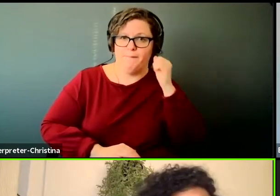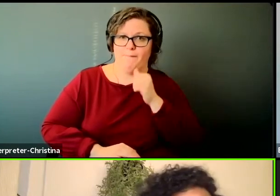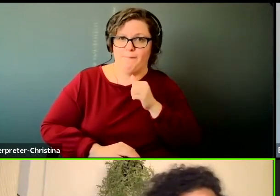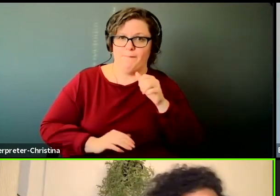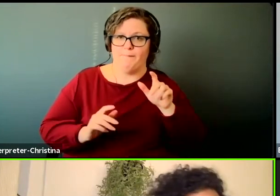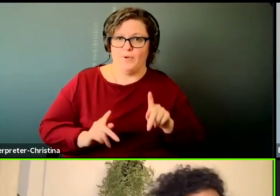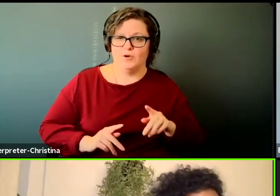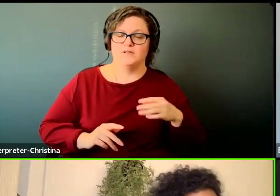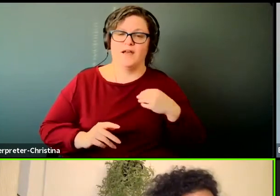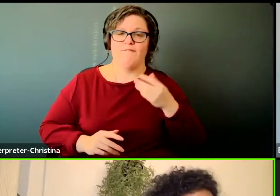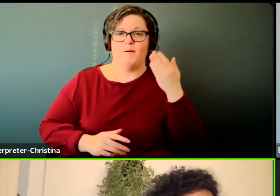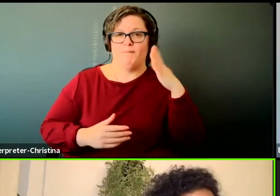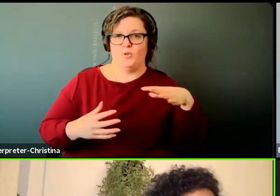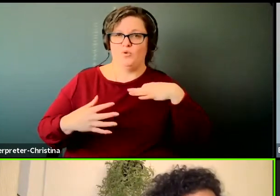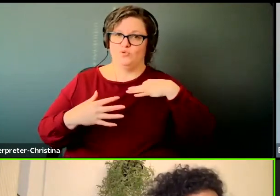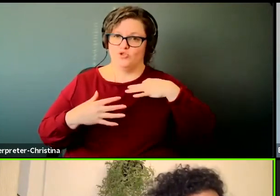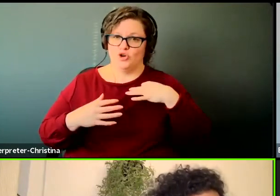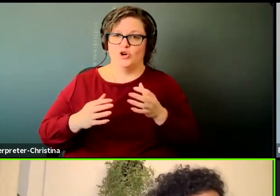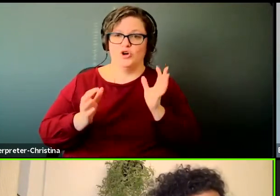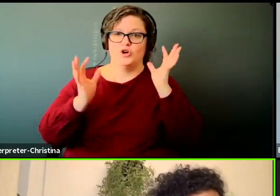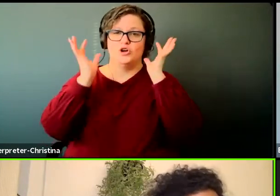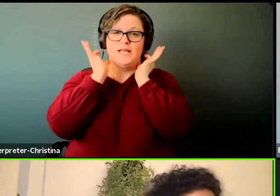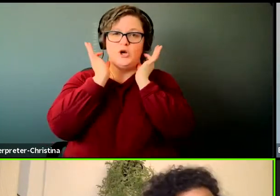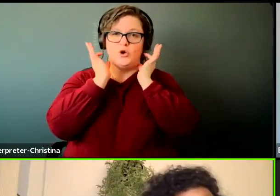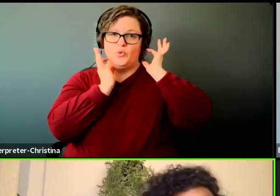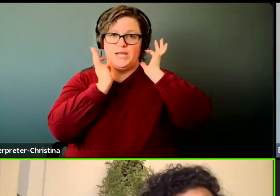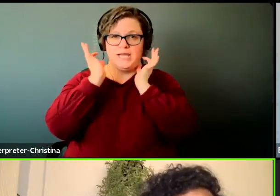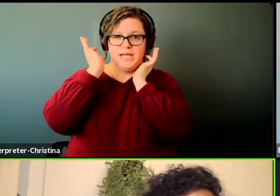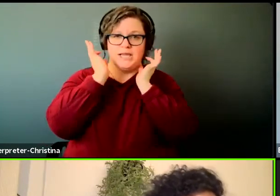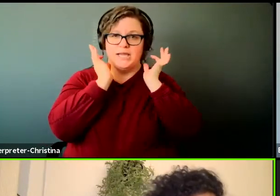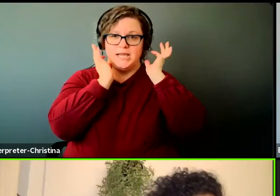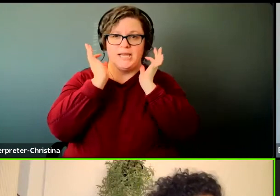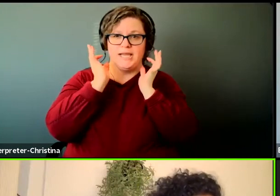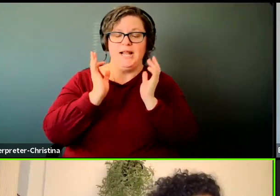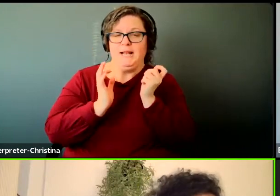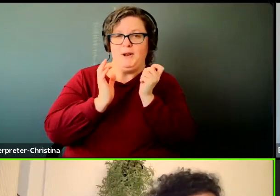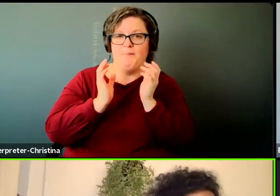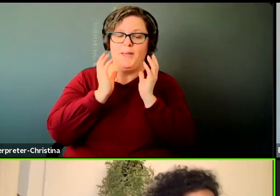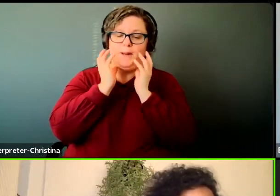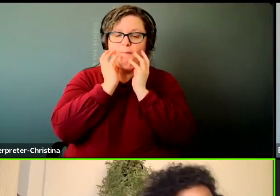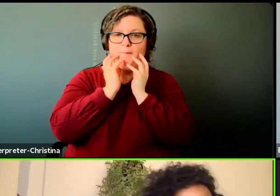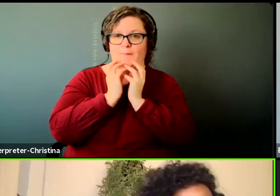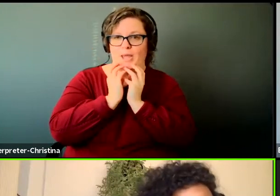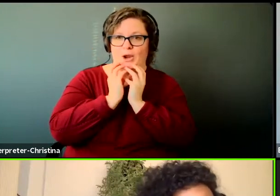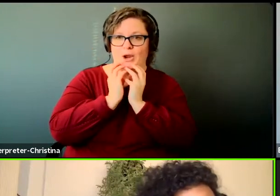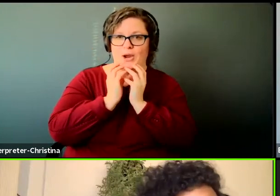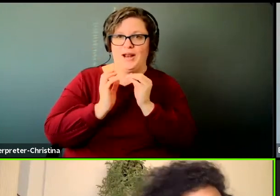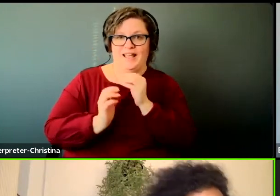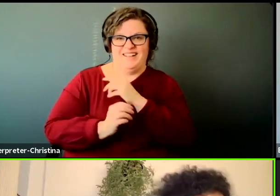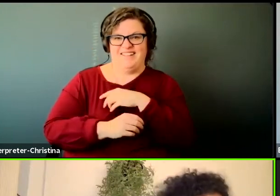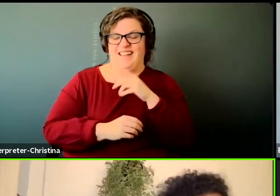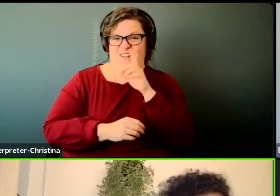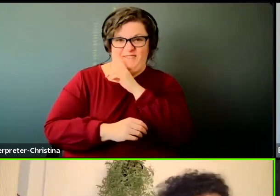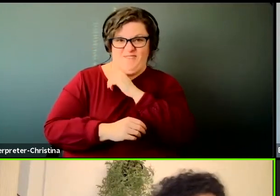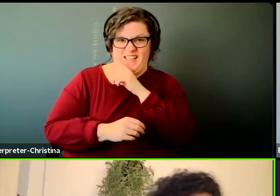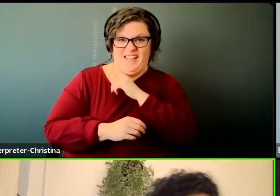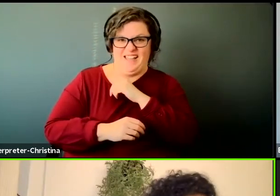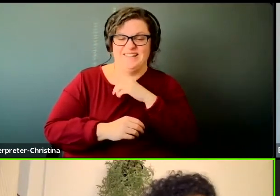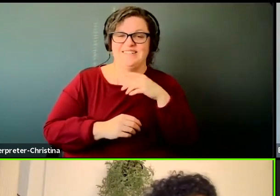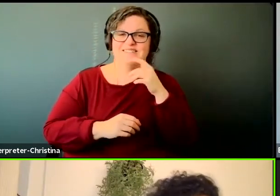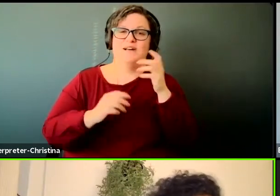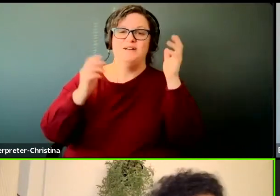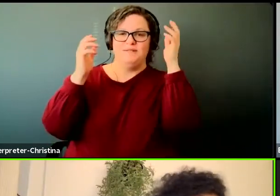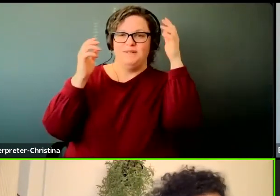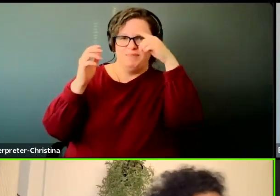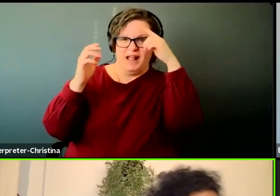dangling earrings, and with a little bit of a beard and thick black curly hair that's spreading pretty